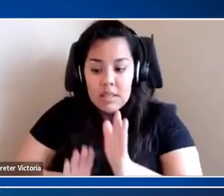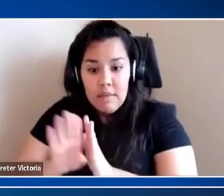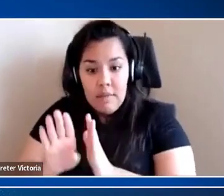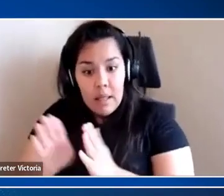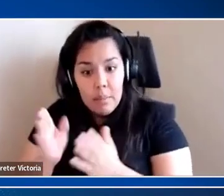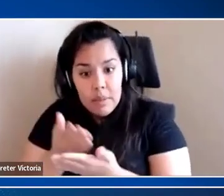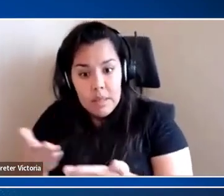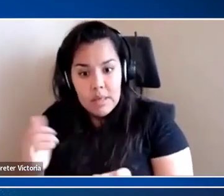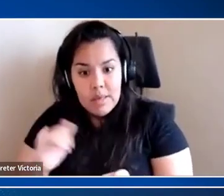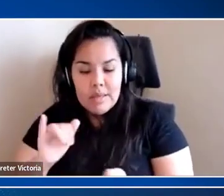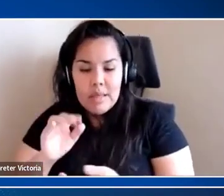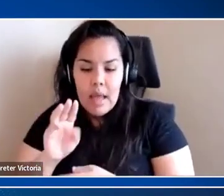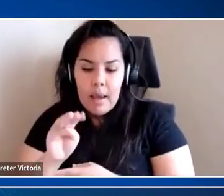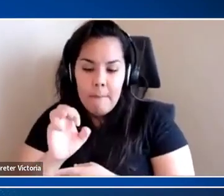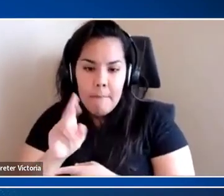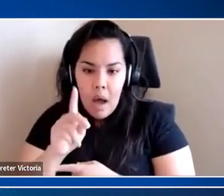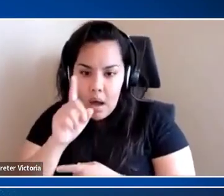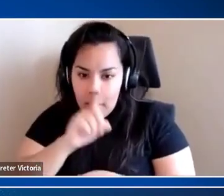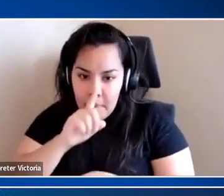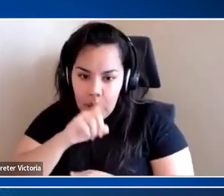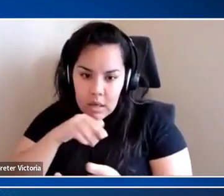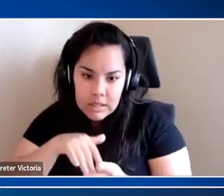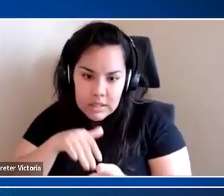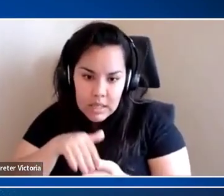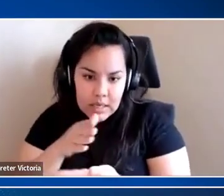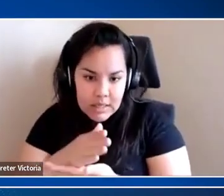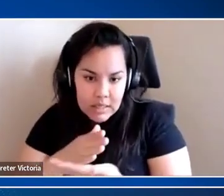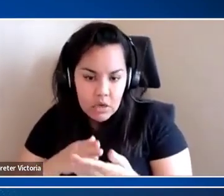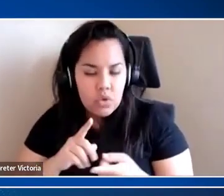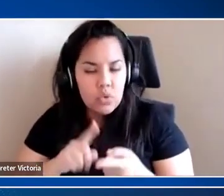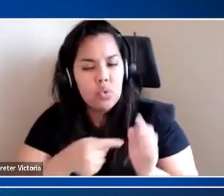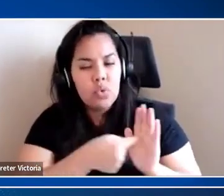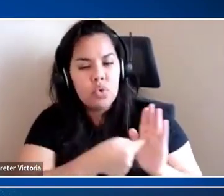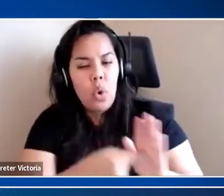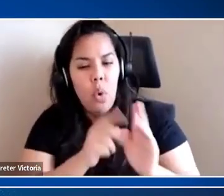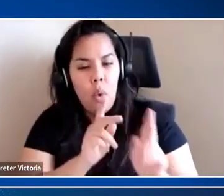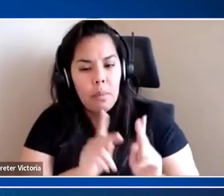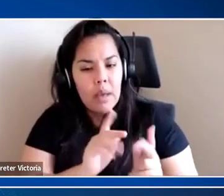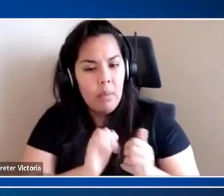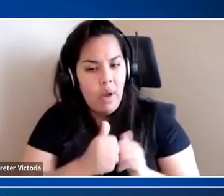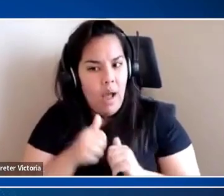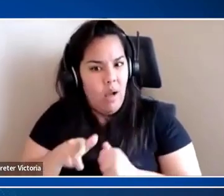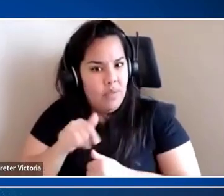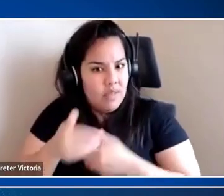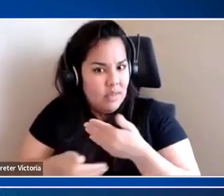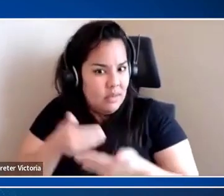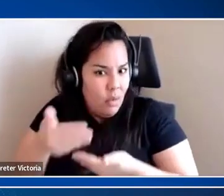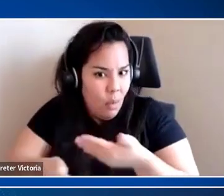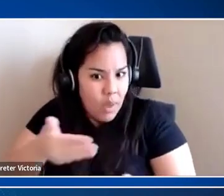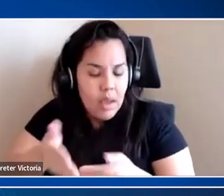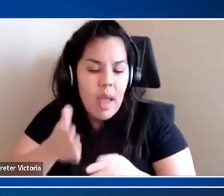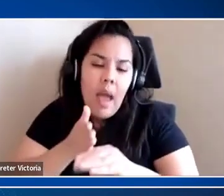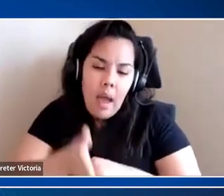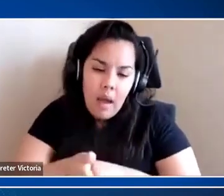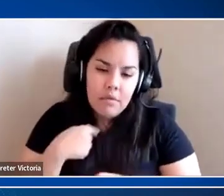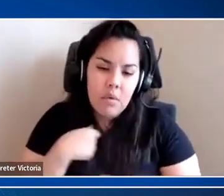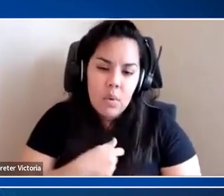section eventually to kind of show people how this is actually working out after we have some experience in these